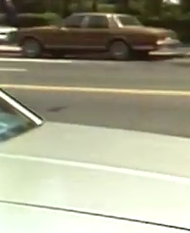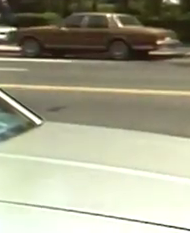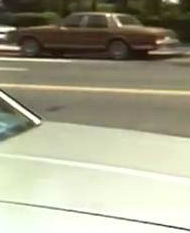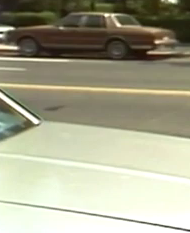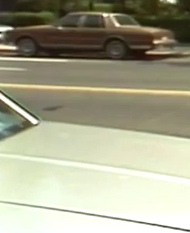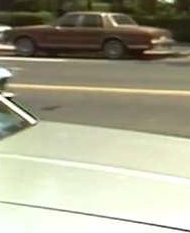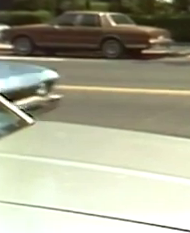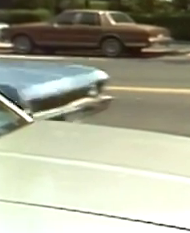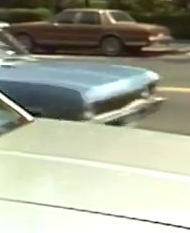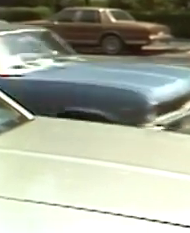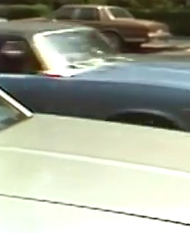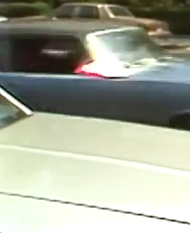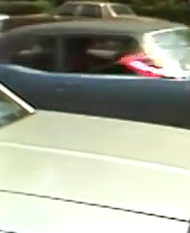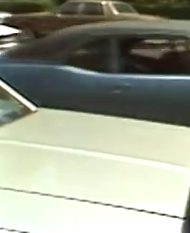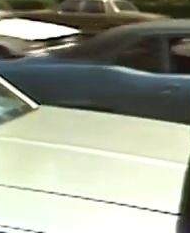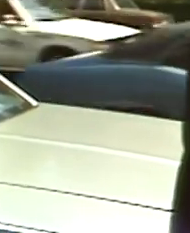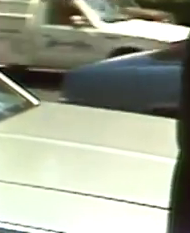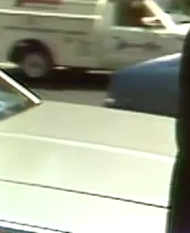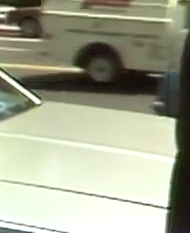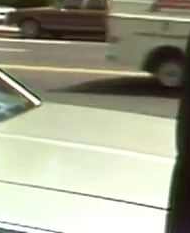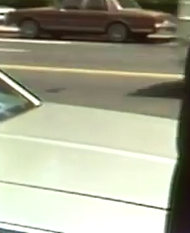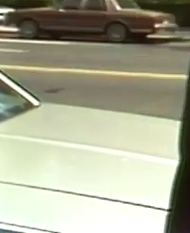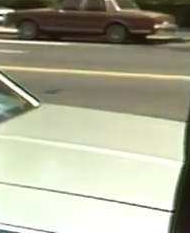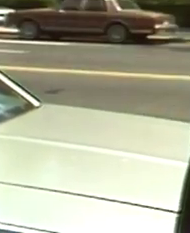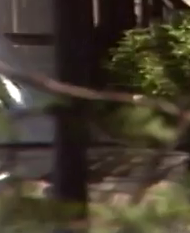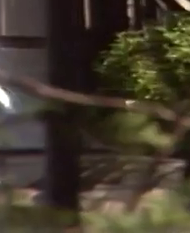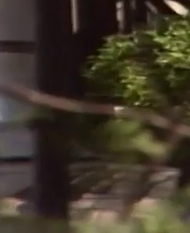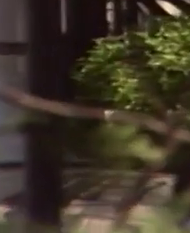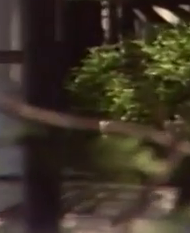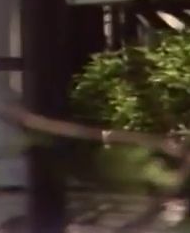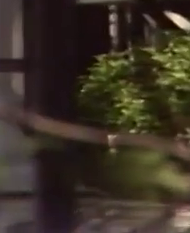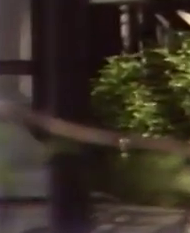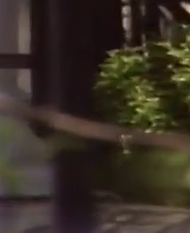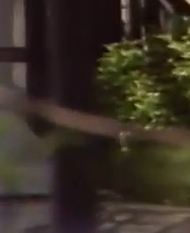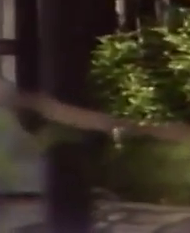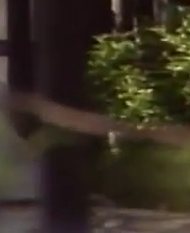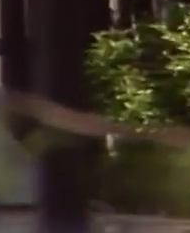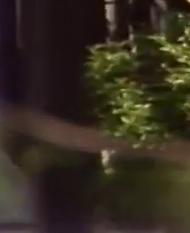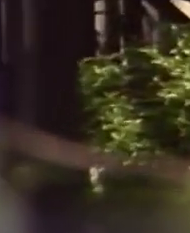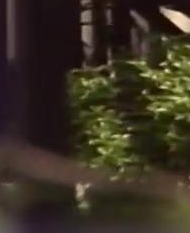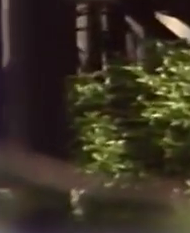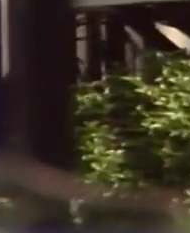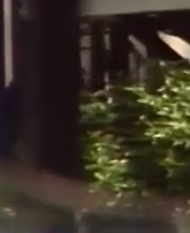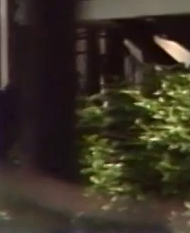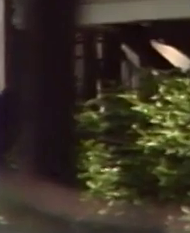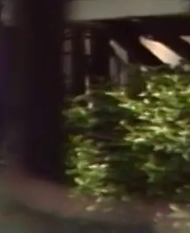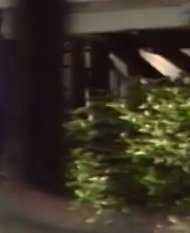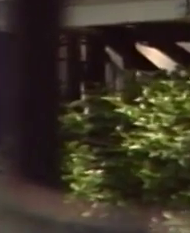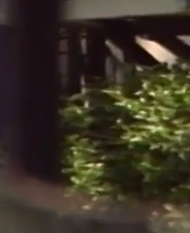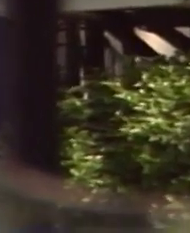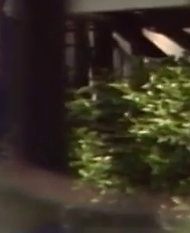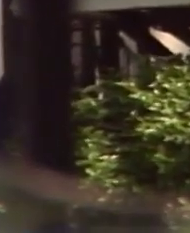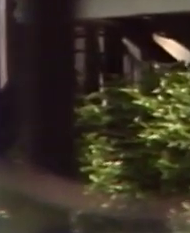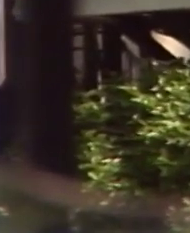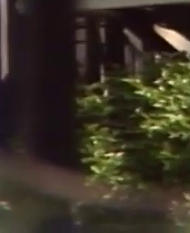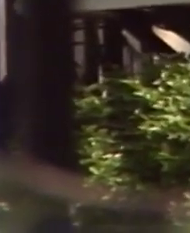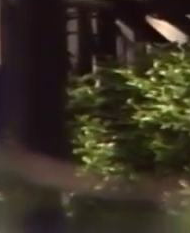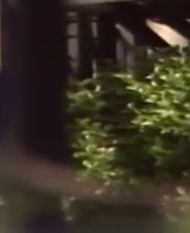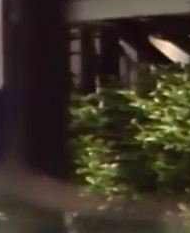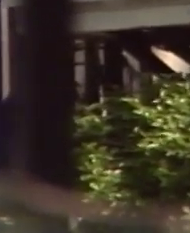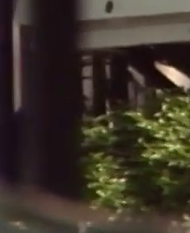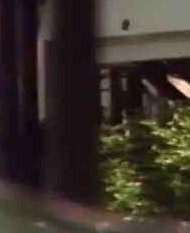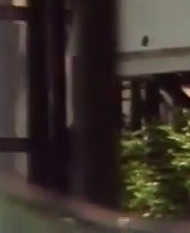notice that building has closed shutters, and if you walk very close to the sidewalk in front of the Russian embassy, you'll find their cameras and